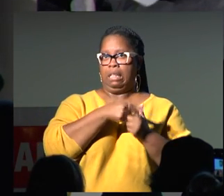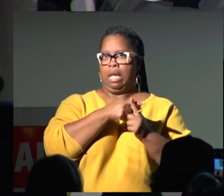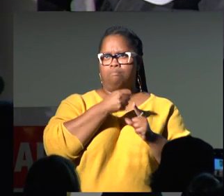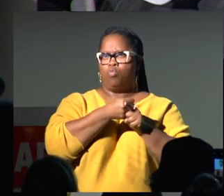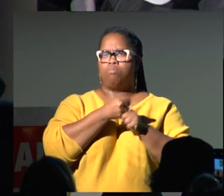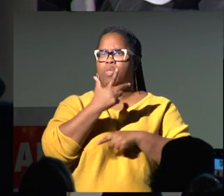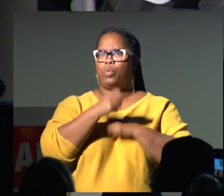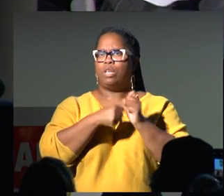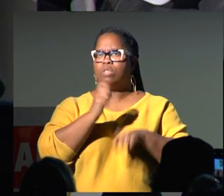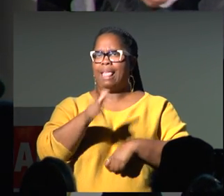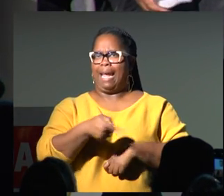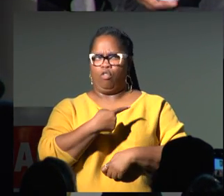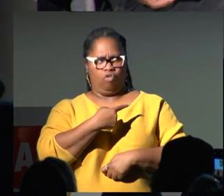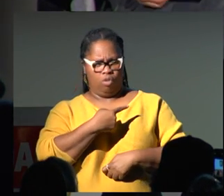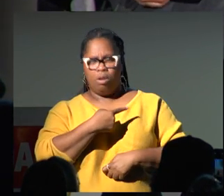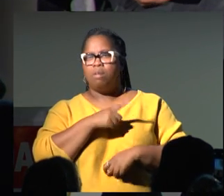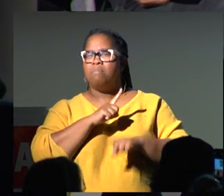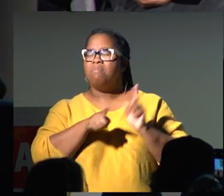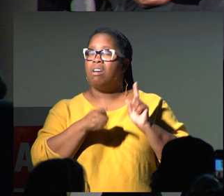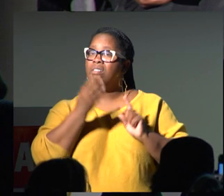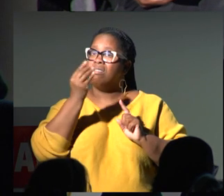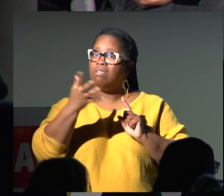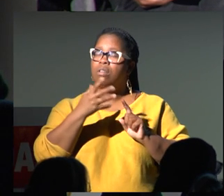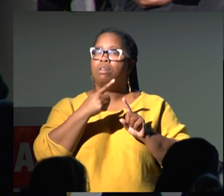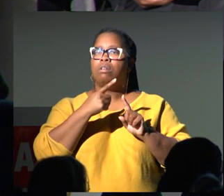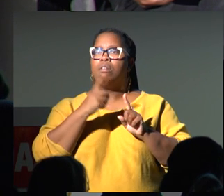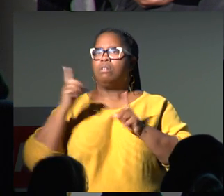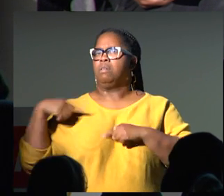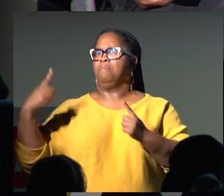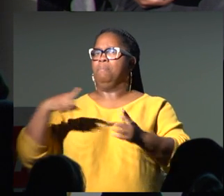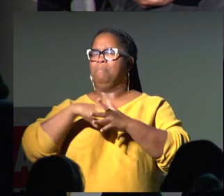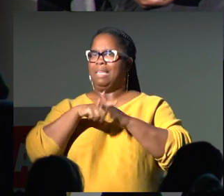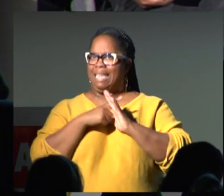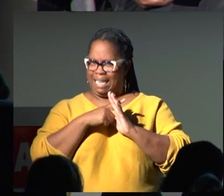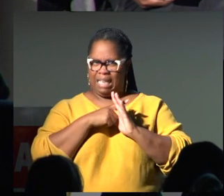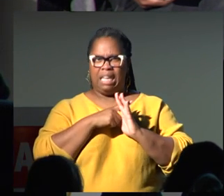right? But here's the thing, from if we look at from the beginning, right,